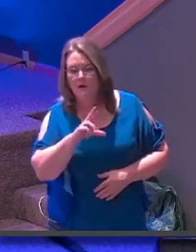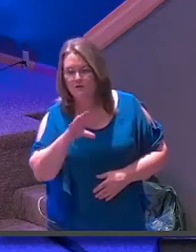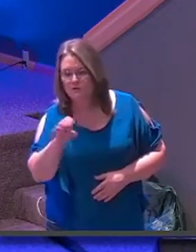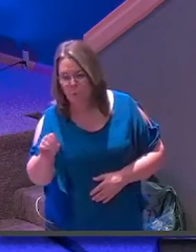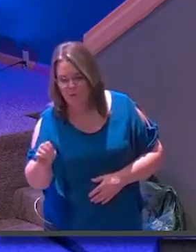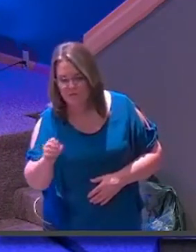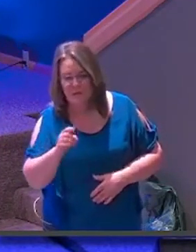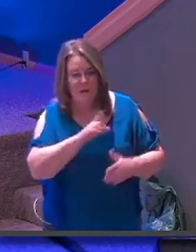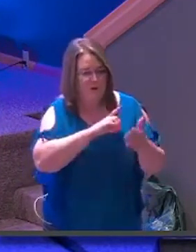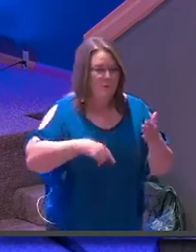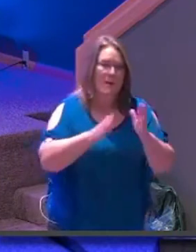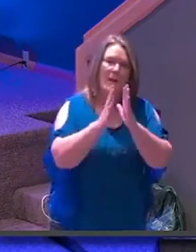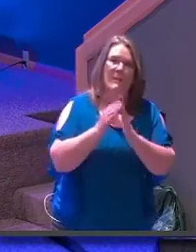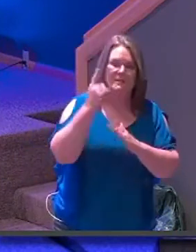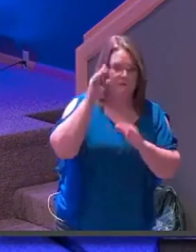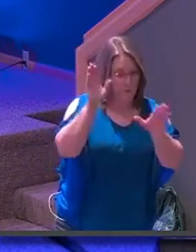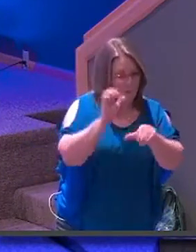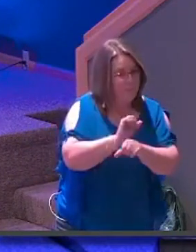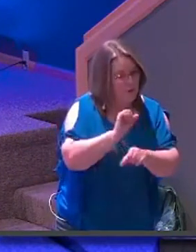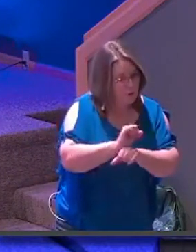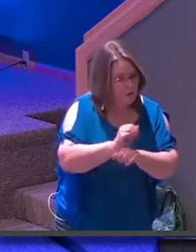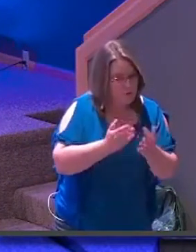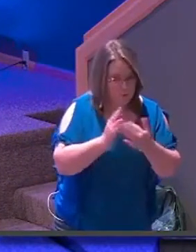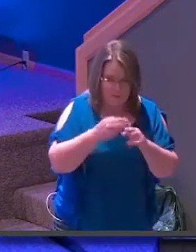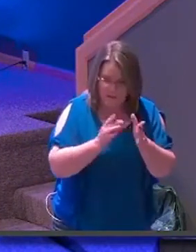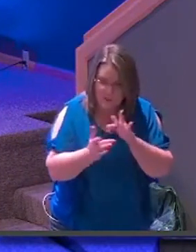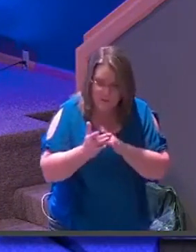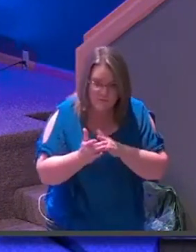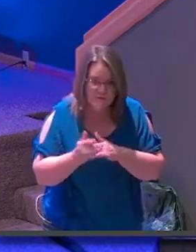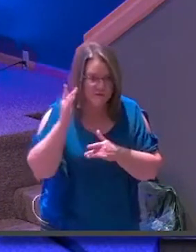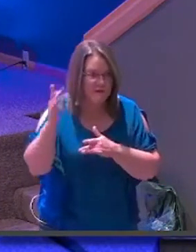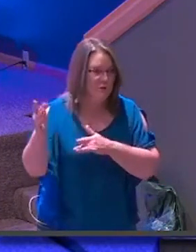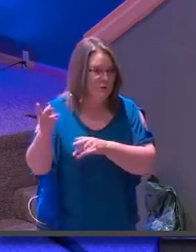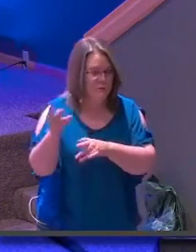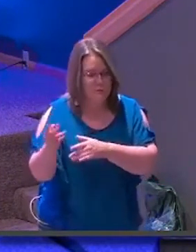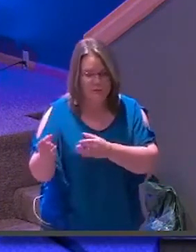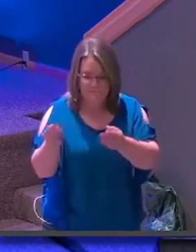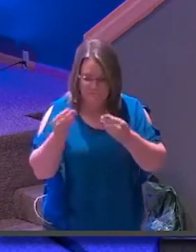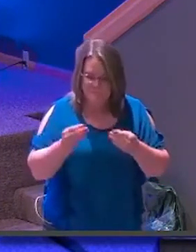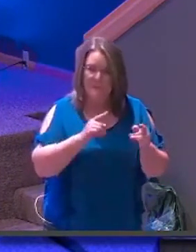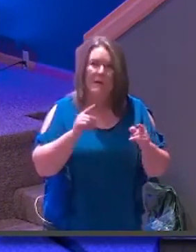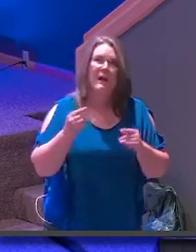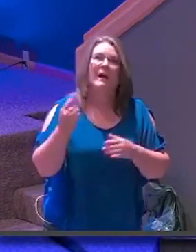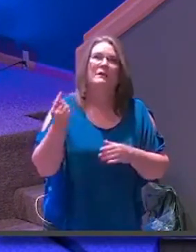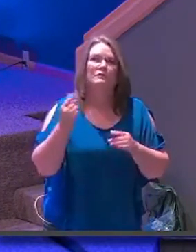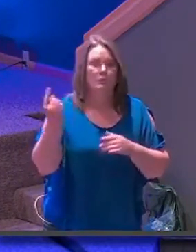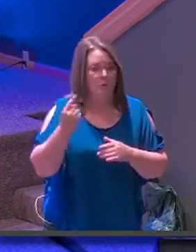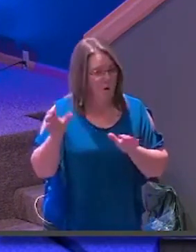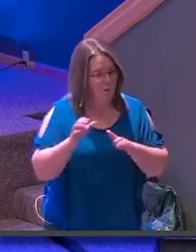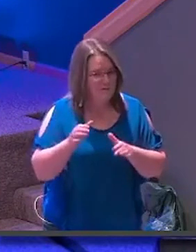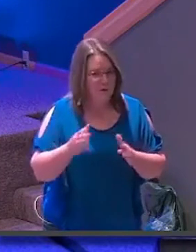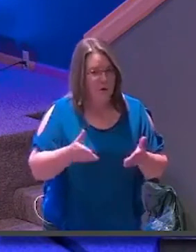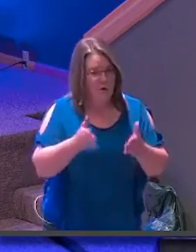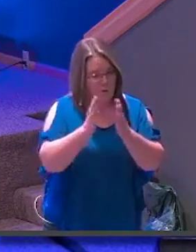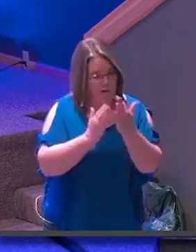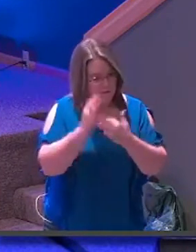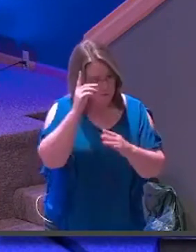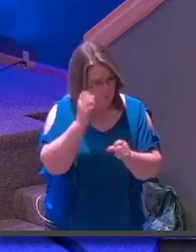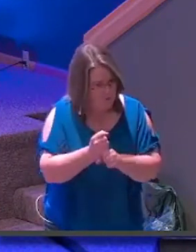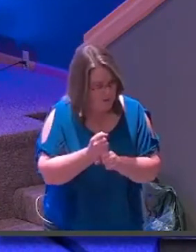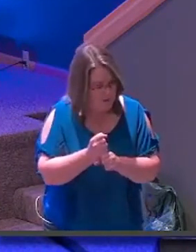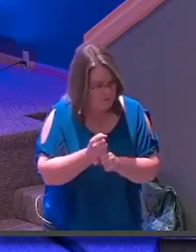I'm asking for miracles in the name of Jesus that you would provide, as you always do. We ask in his faith. And God,